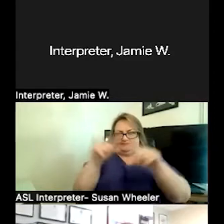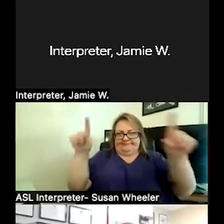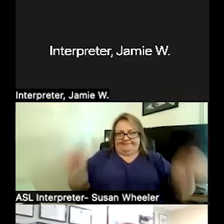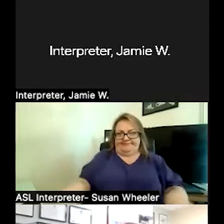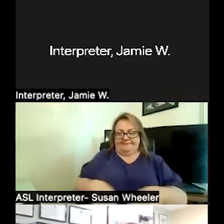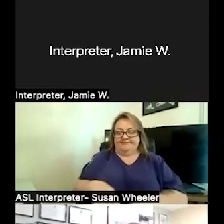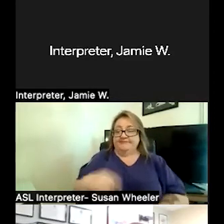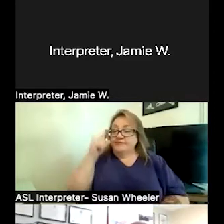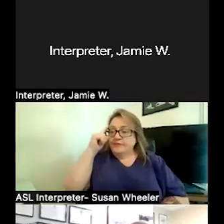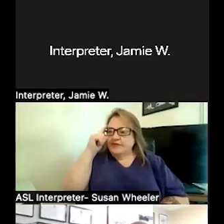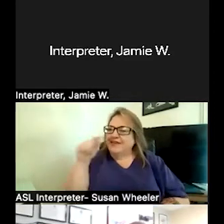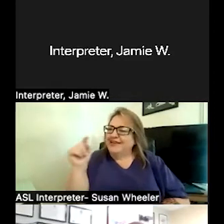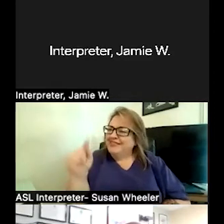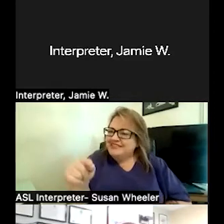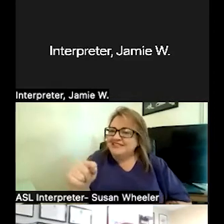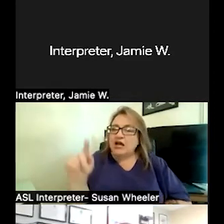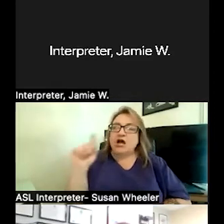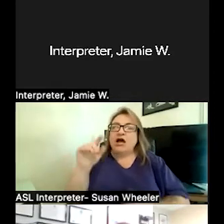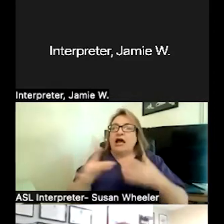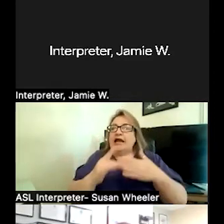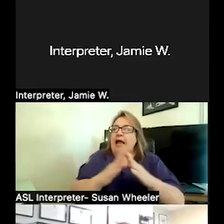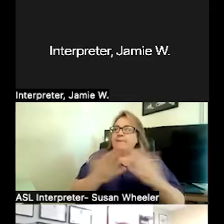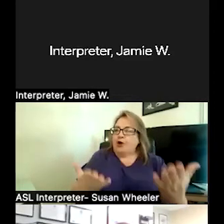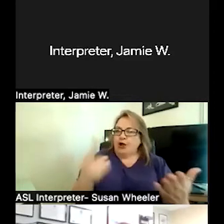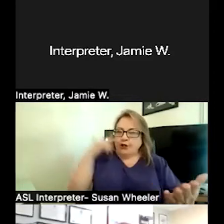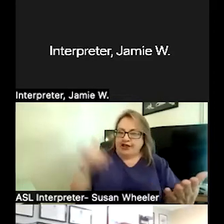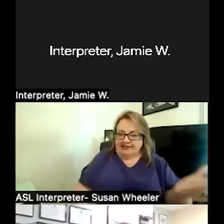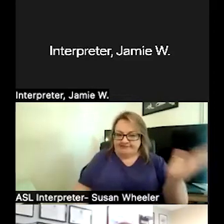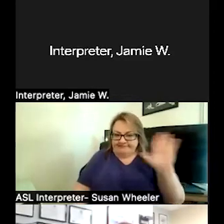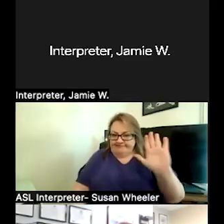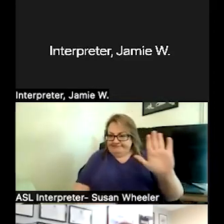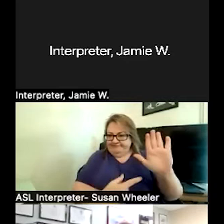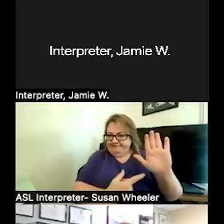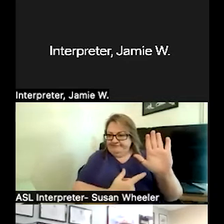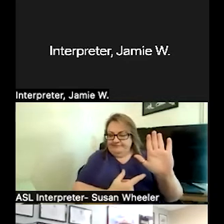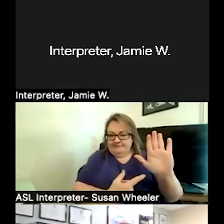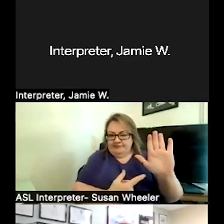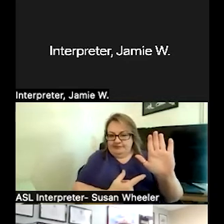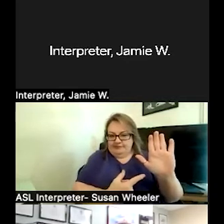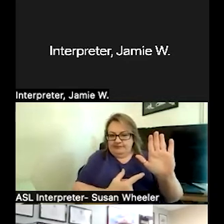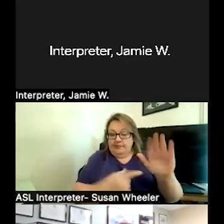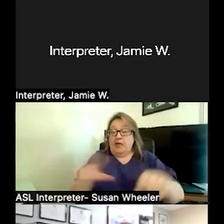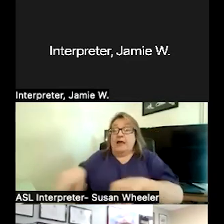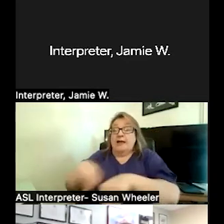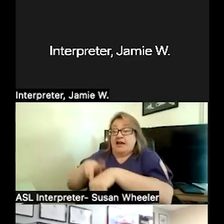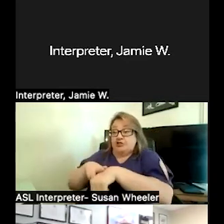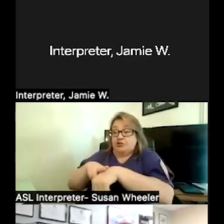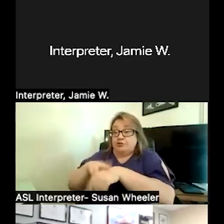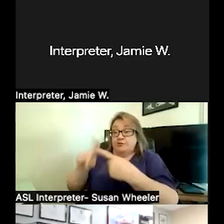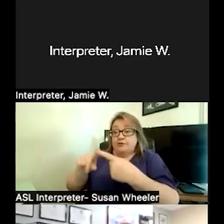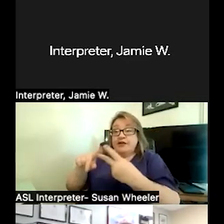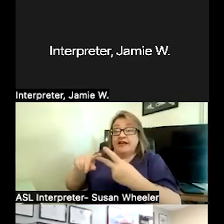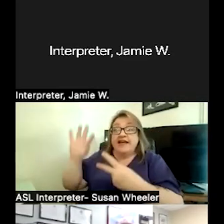So this is what the guidebook looks like. As you can see, we listed the national federal resources that were